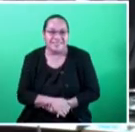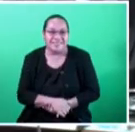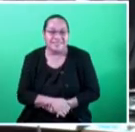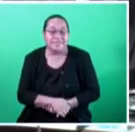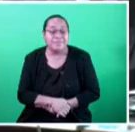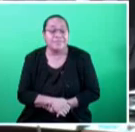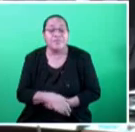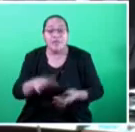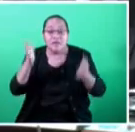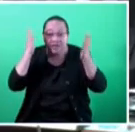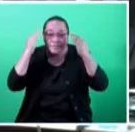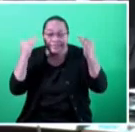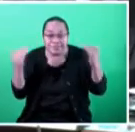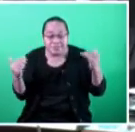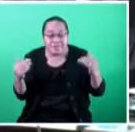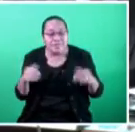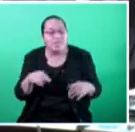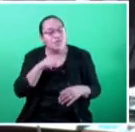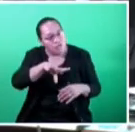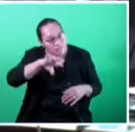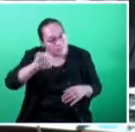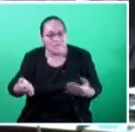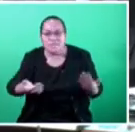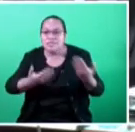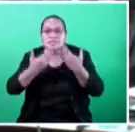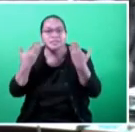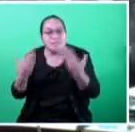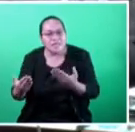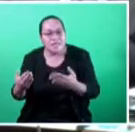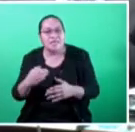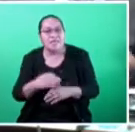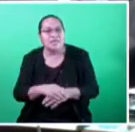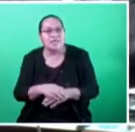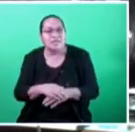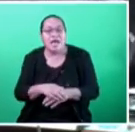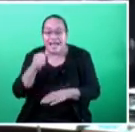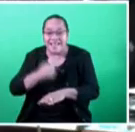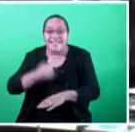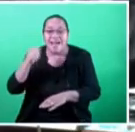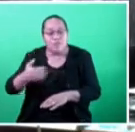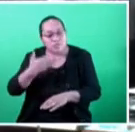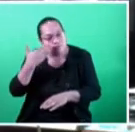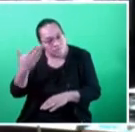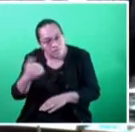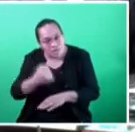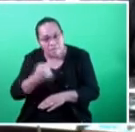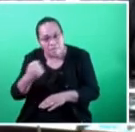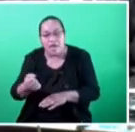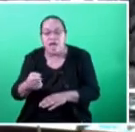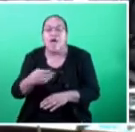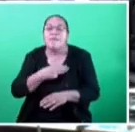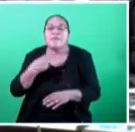Mr. Speaker, they should thank this government and Honourable Minister for